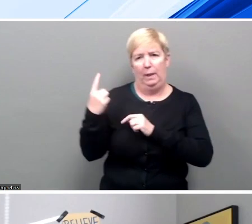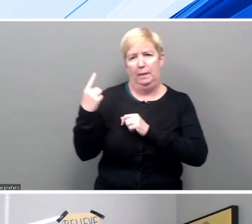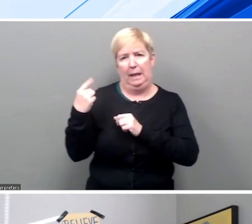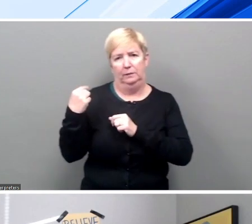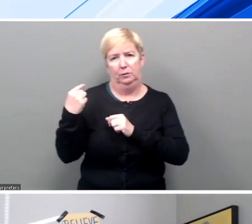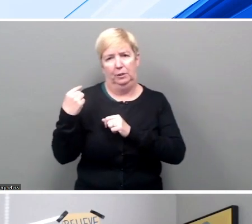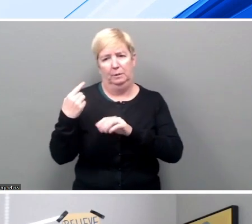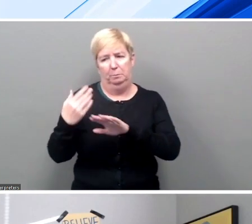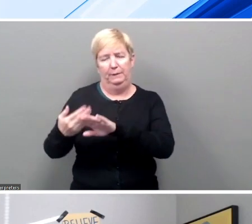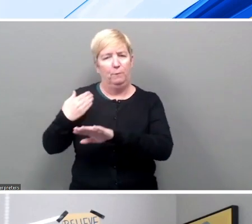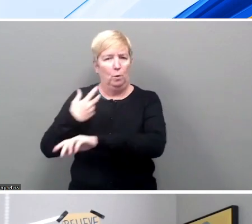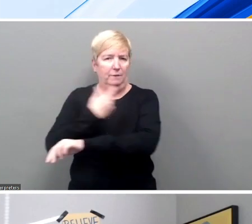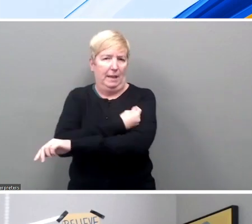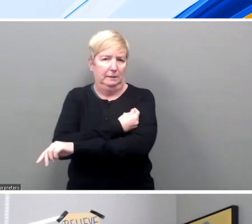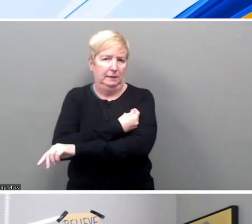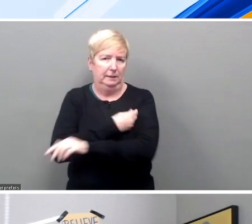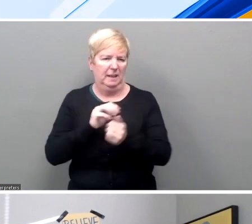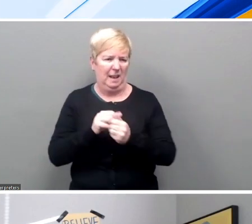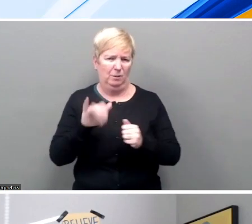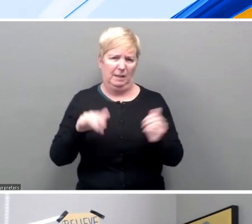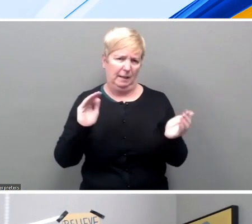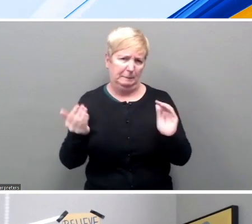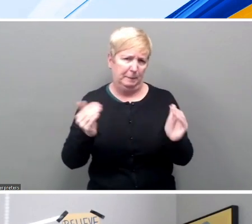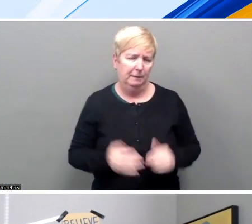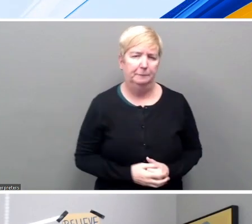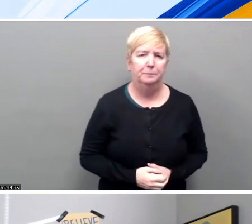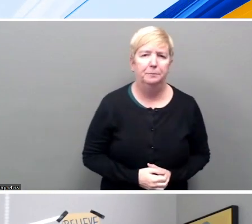was a vaccine. Thank you.